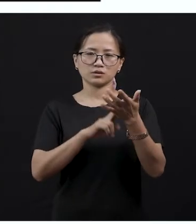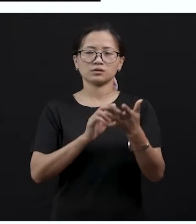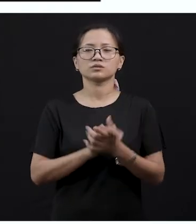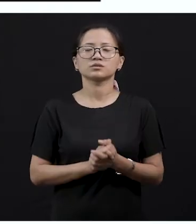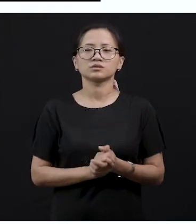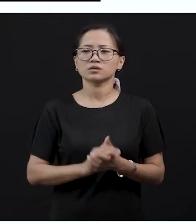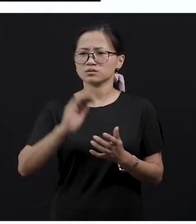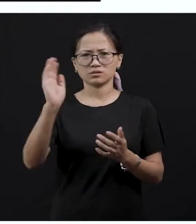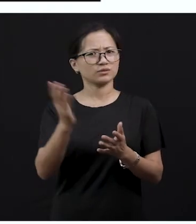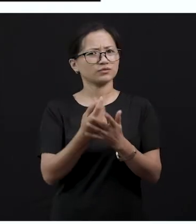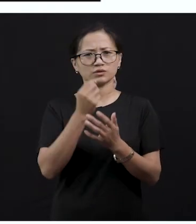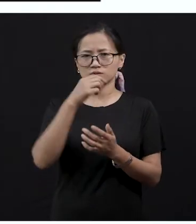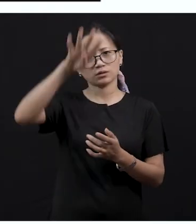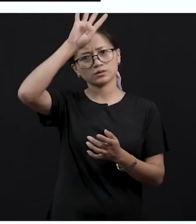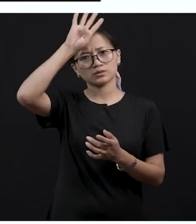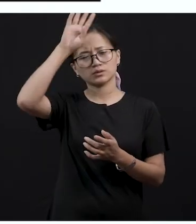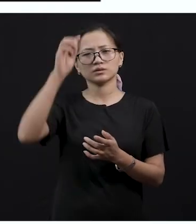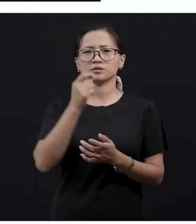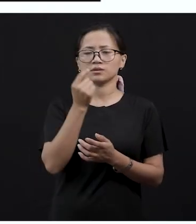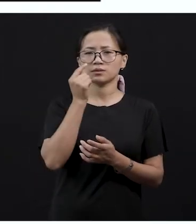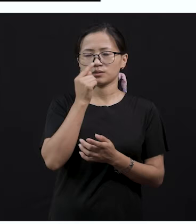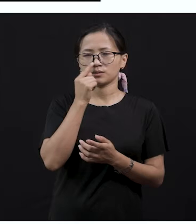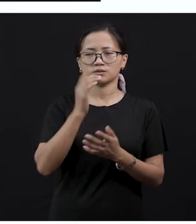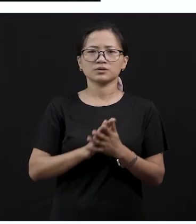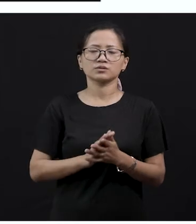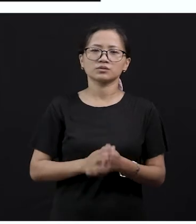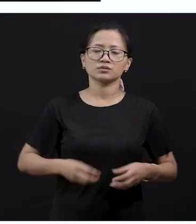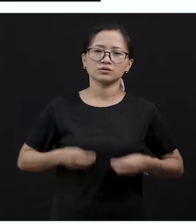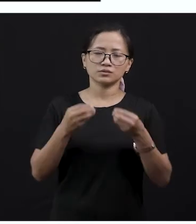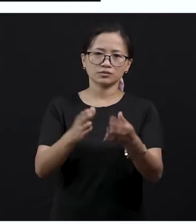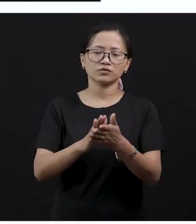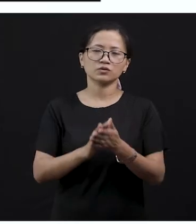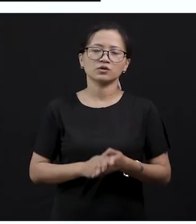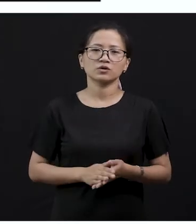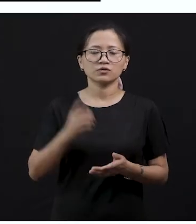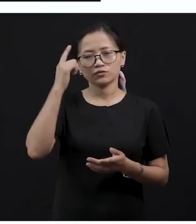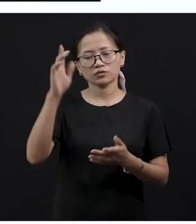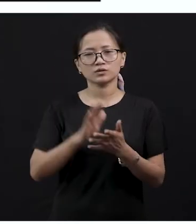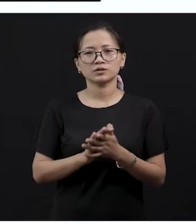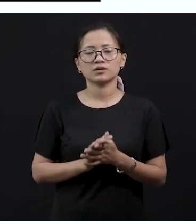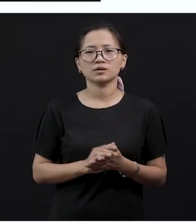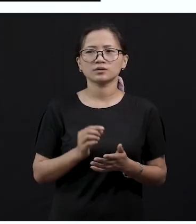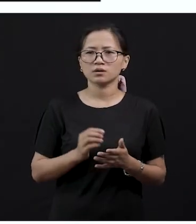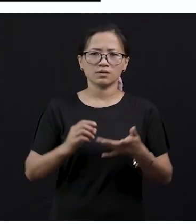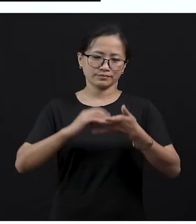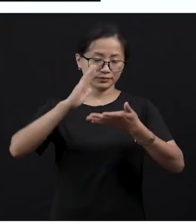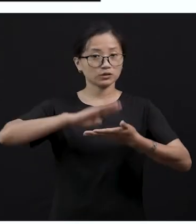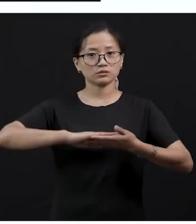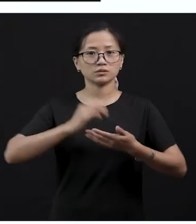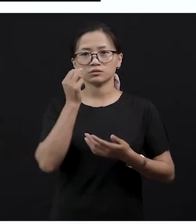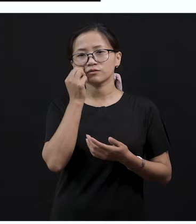some of their queen, because they have sacrificed their life for their husband and their father. So